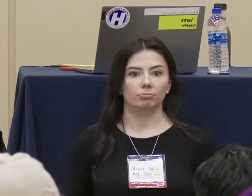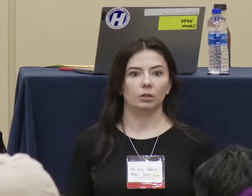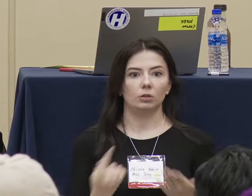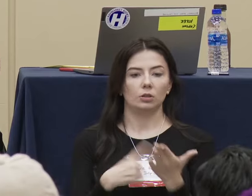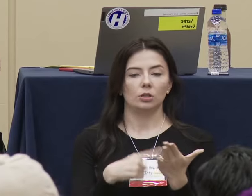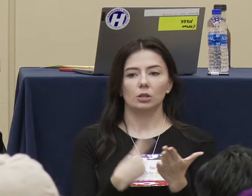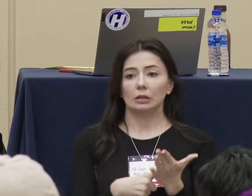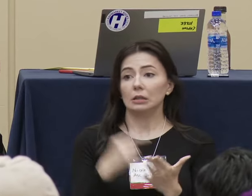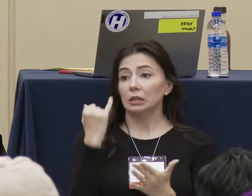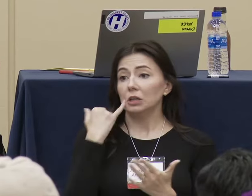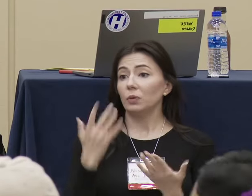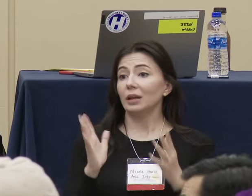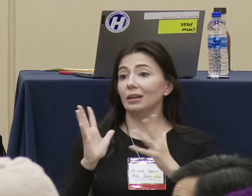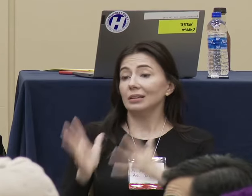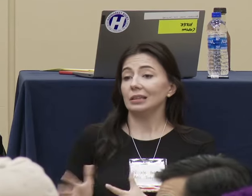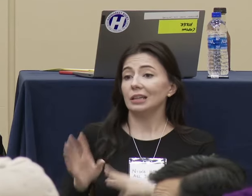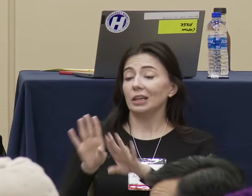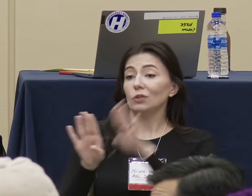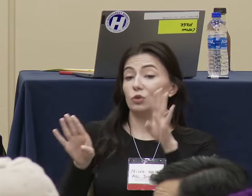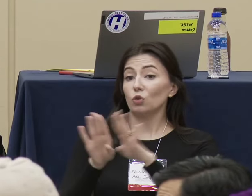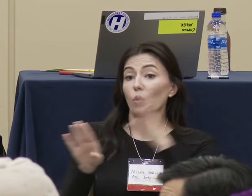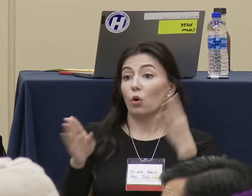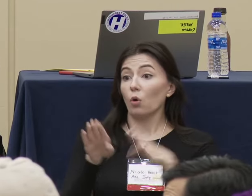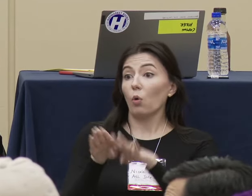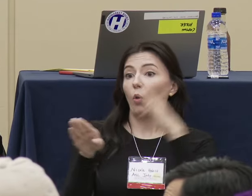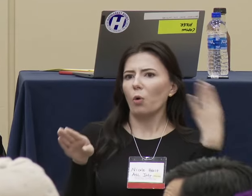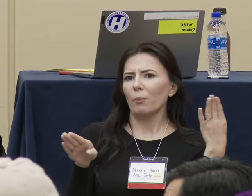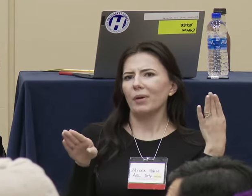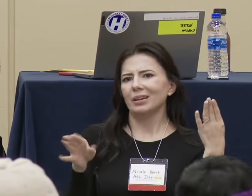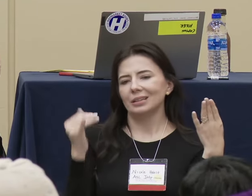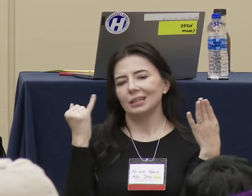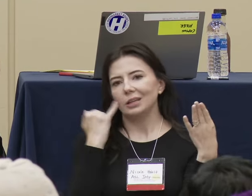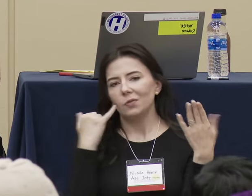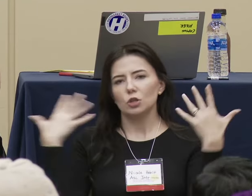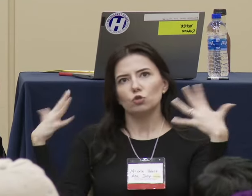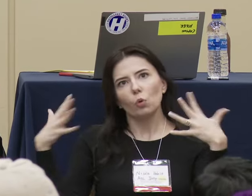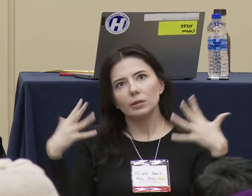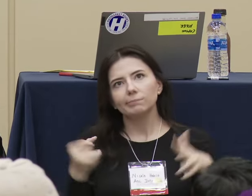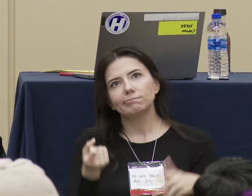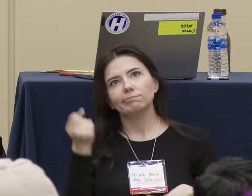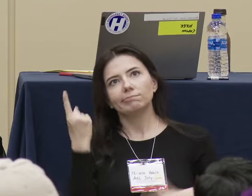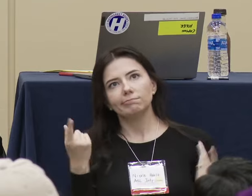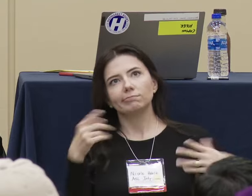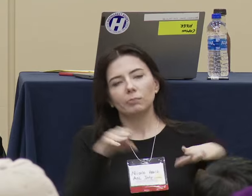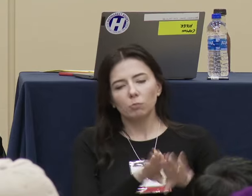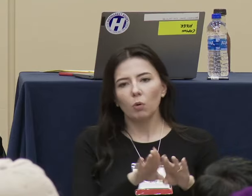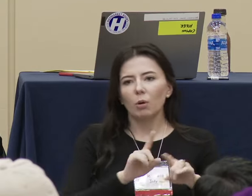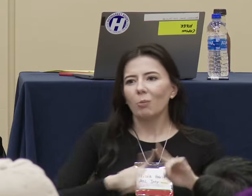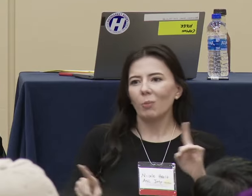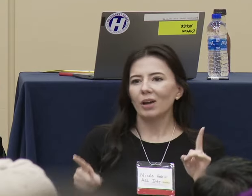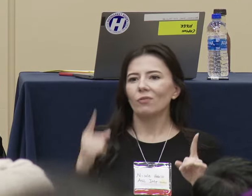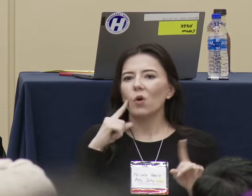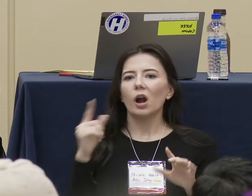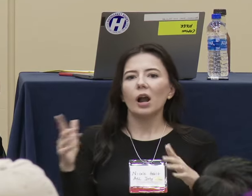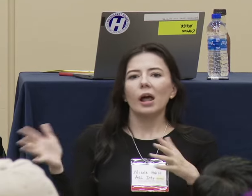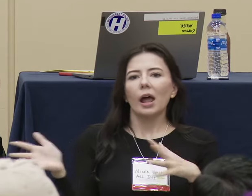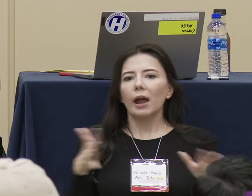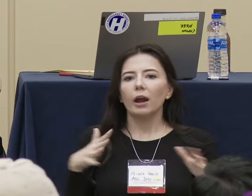If we can leave a door open, unless it's like really noisy. Yeah, just for like airflow. Yeah, thank you.